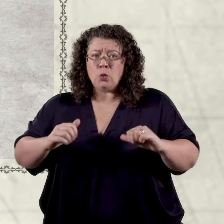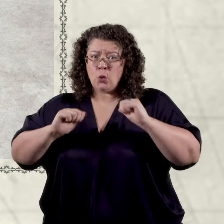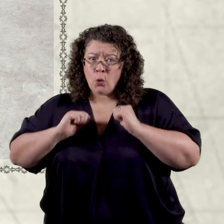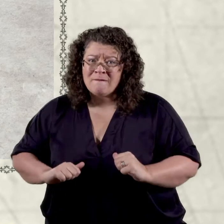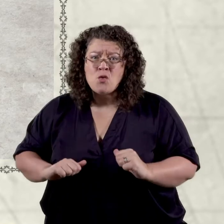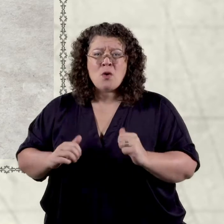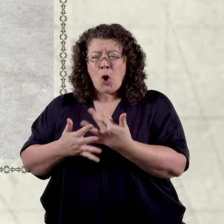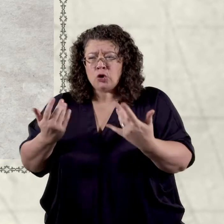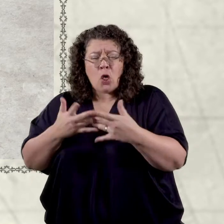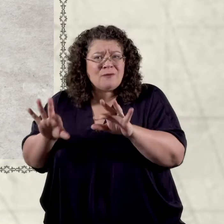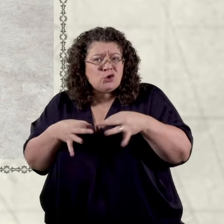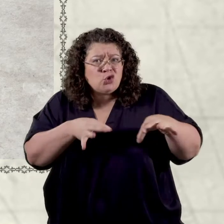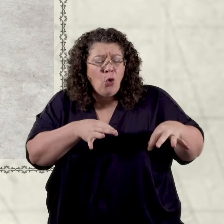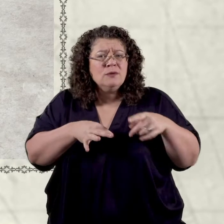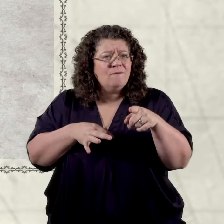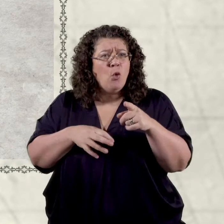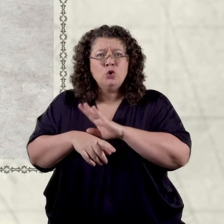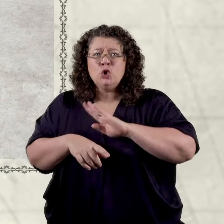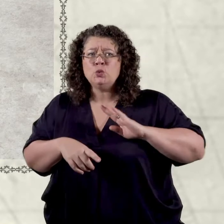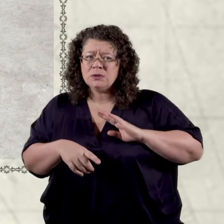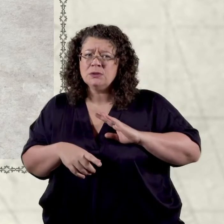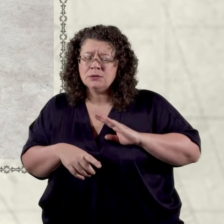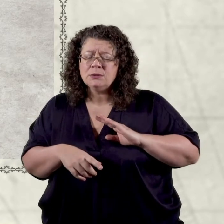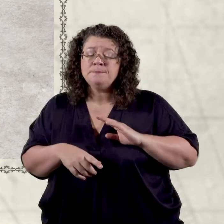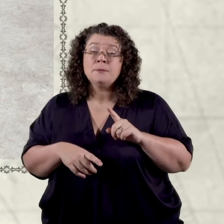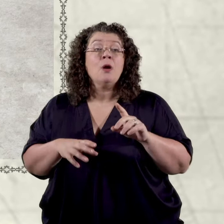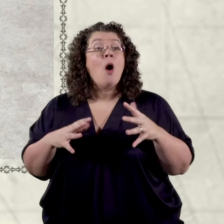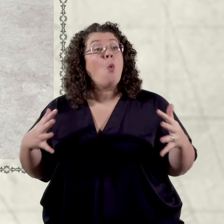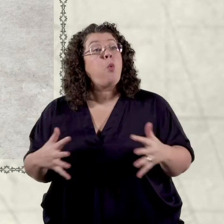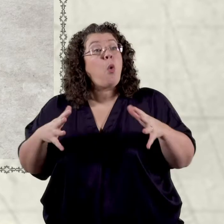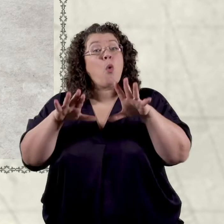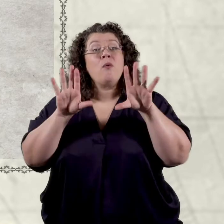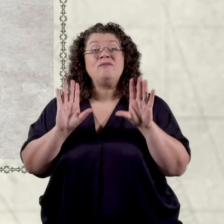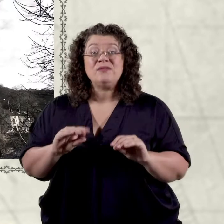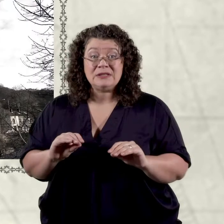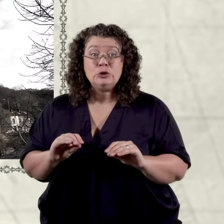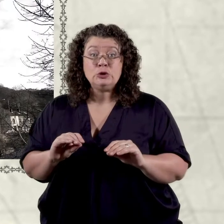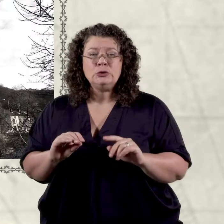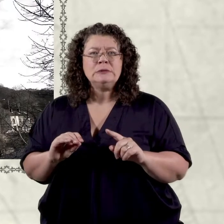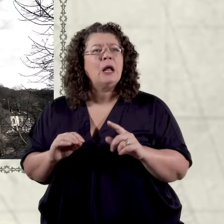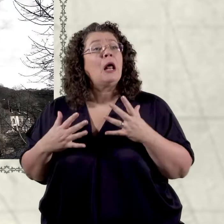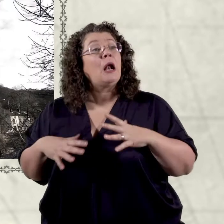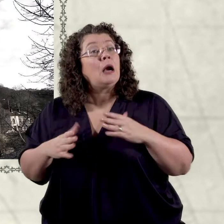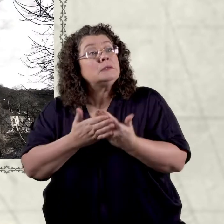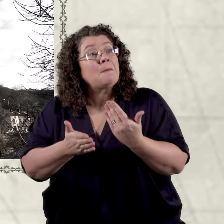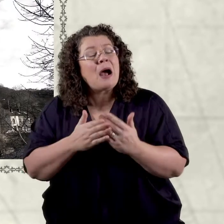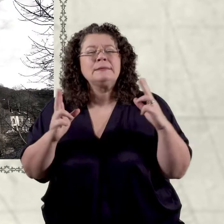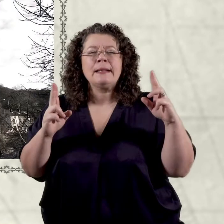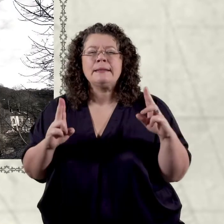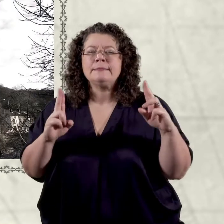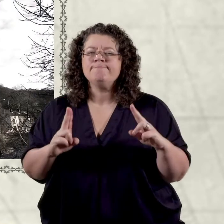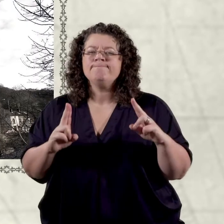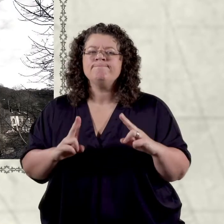for the soldiers. But after the war ended, there was less demand for